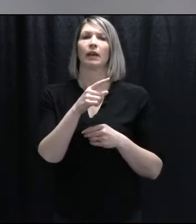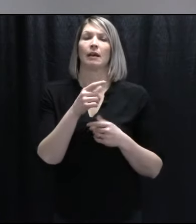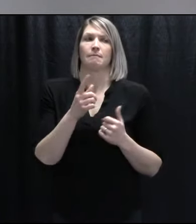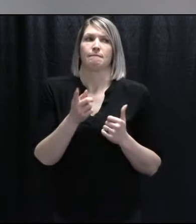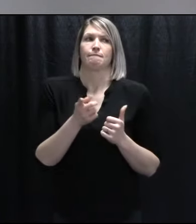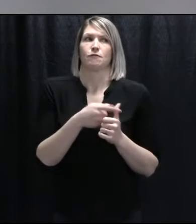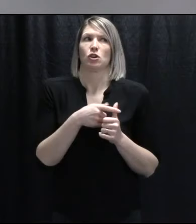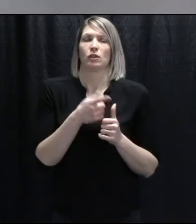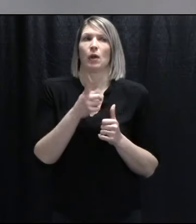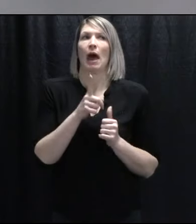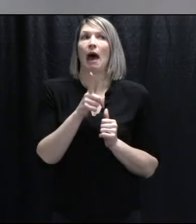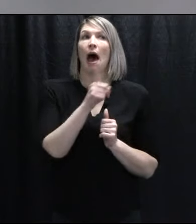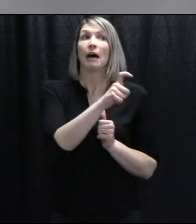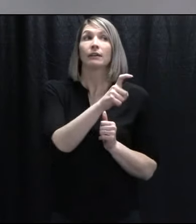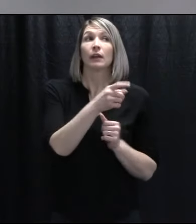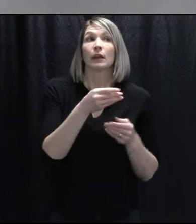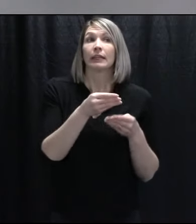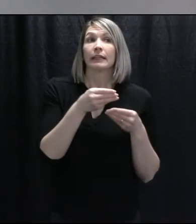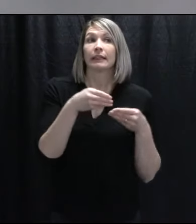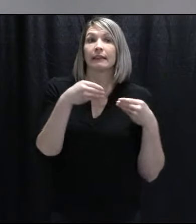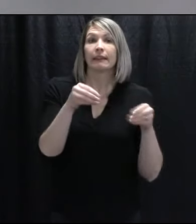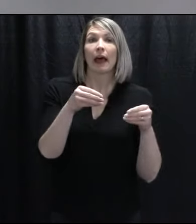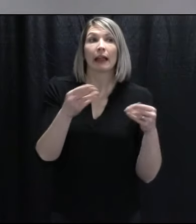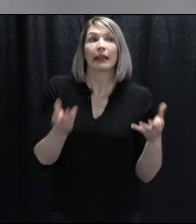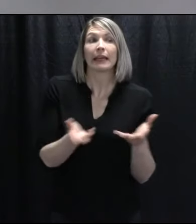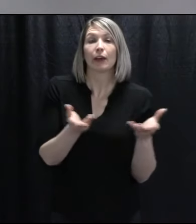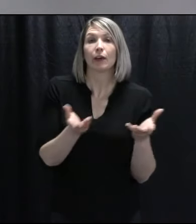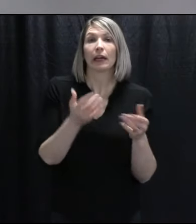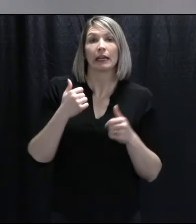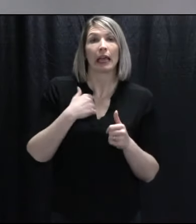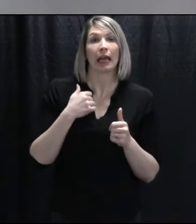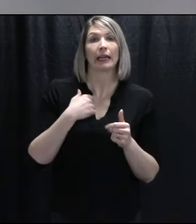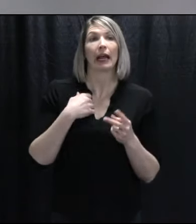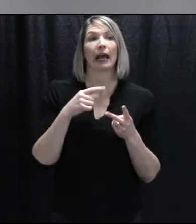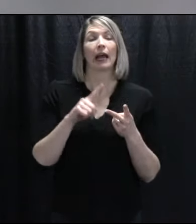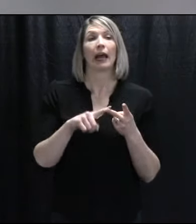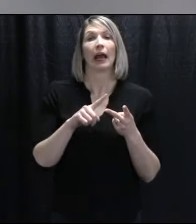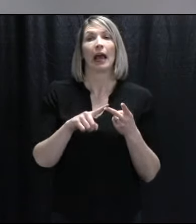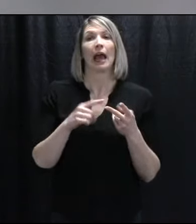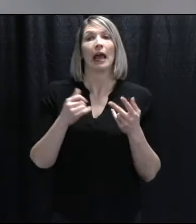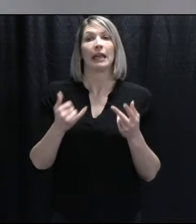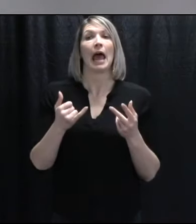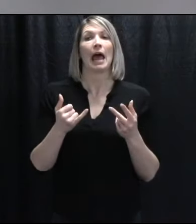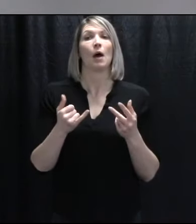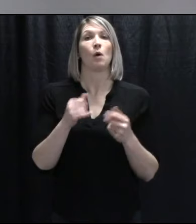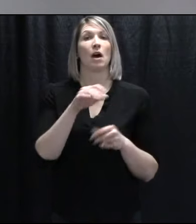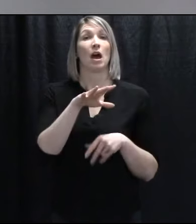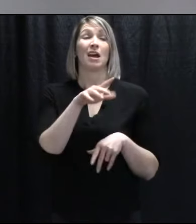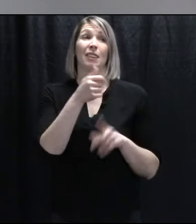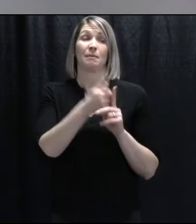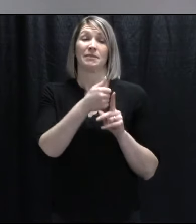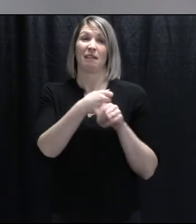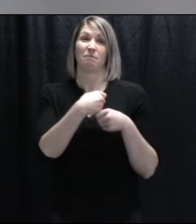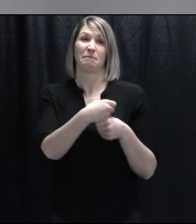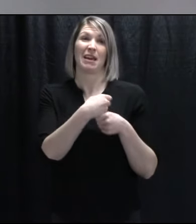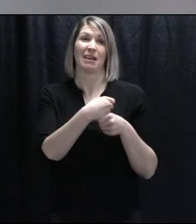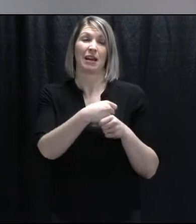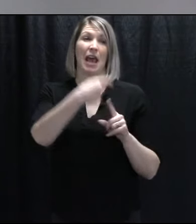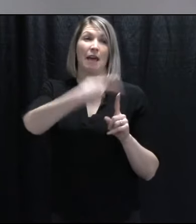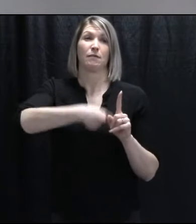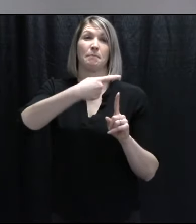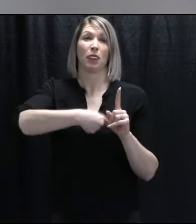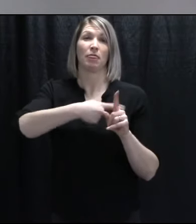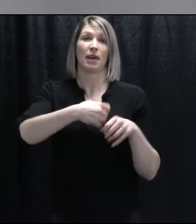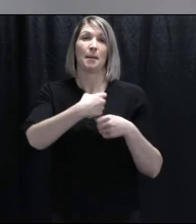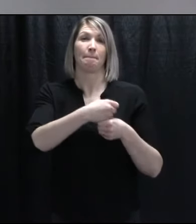Canadian market, and the second is to treble their output to about 500 ventilators on a monthly basis by operating